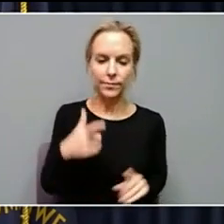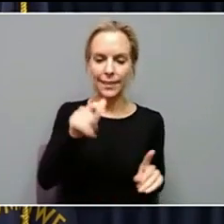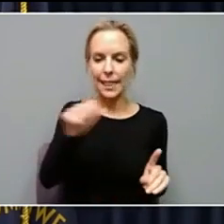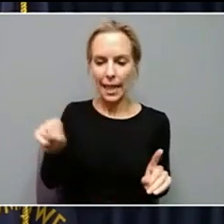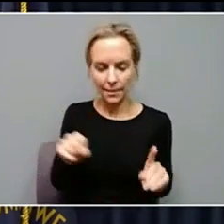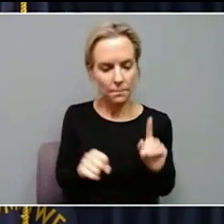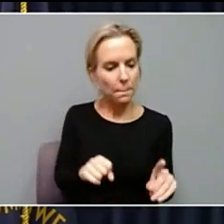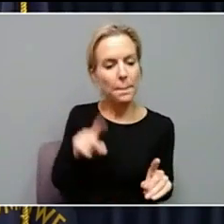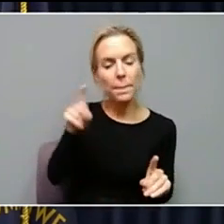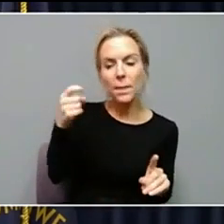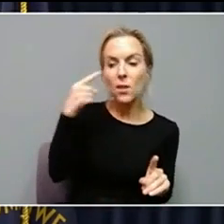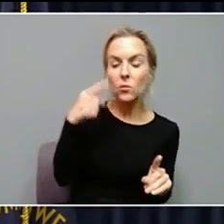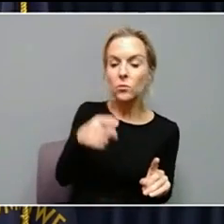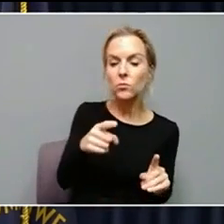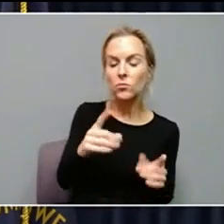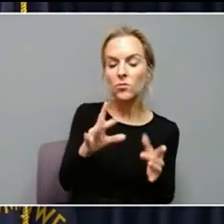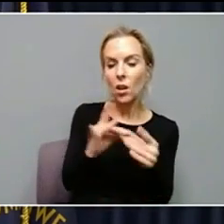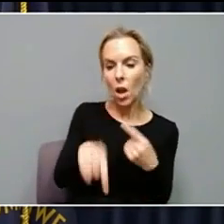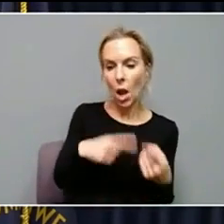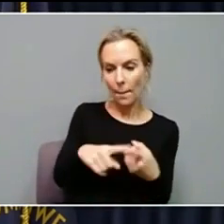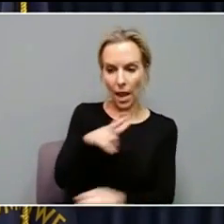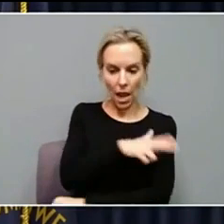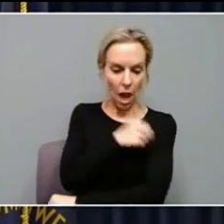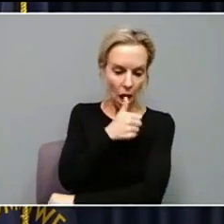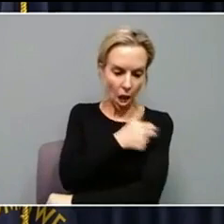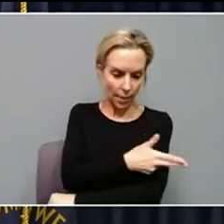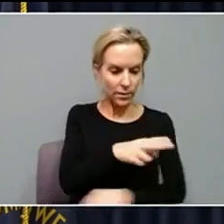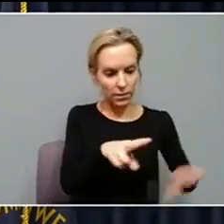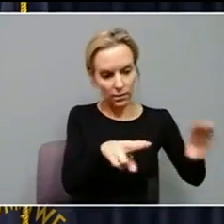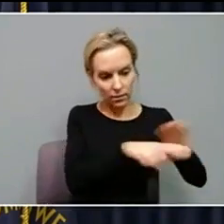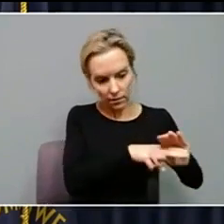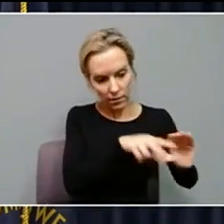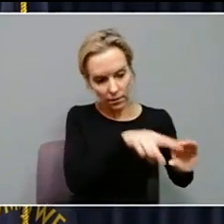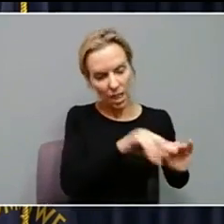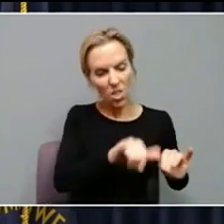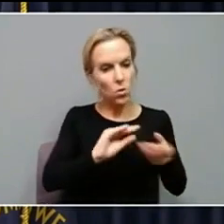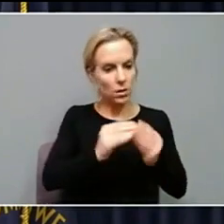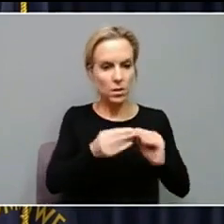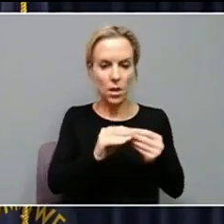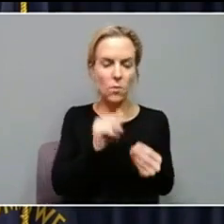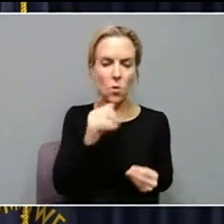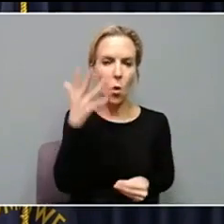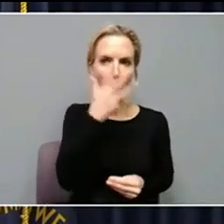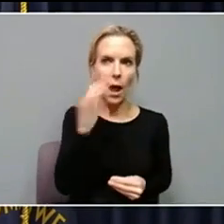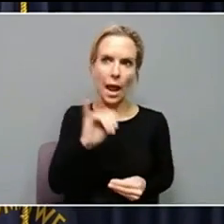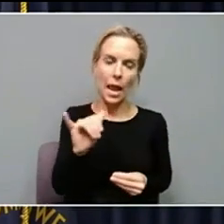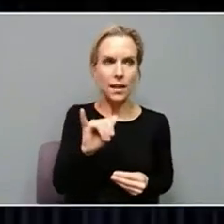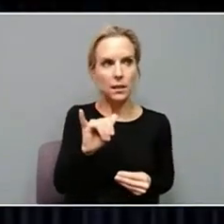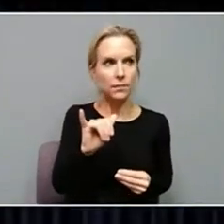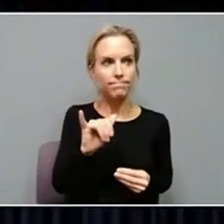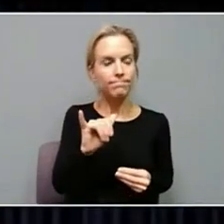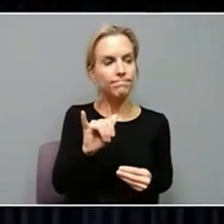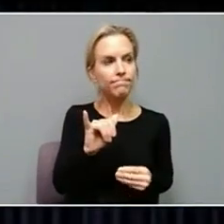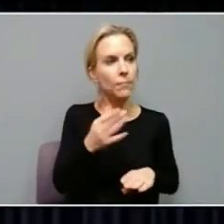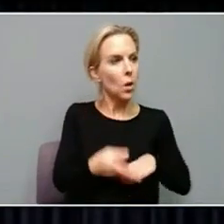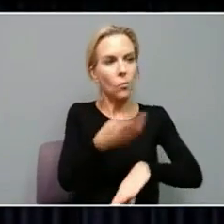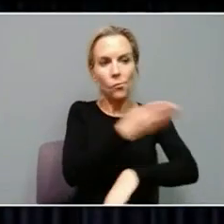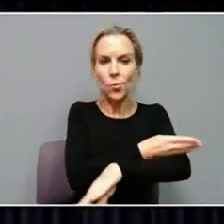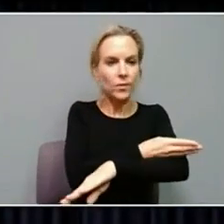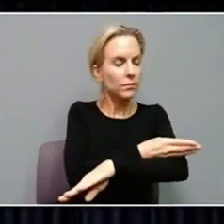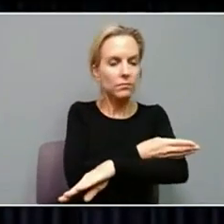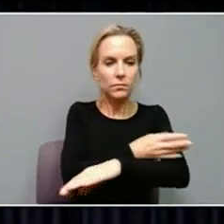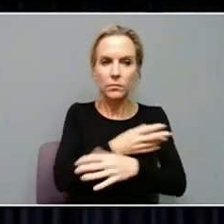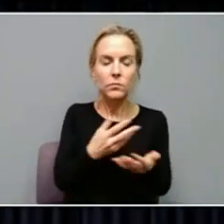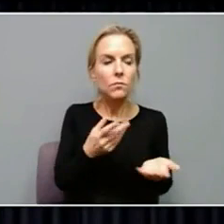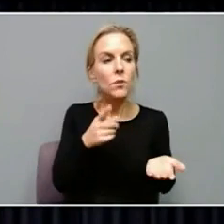Governor, so when you talk about hospitalizations, those numbers, they don't look like they're getting any better. Mm-hmm. When